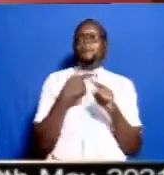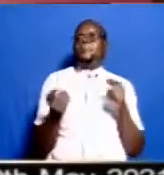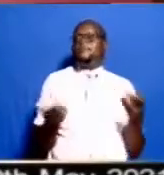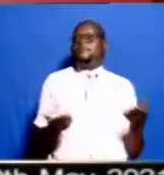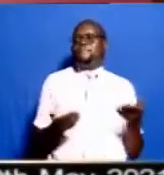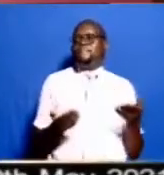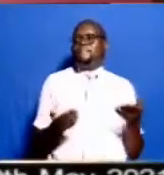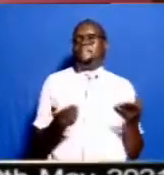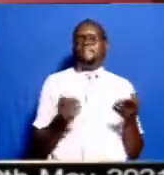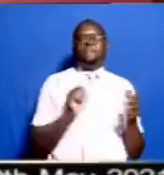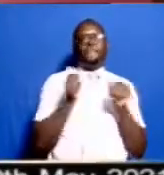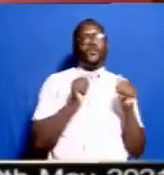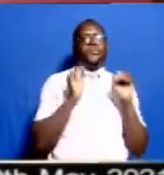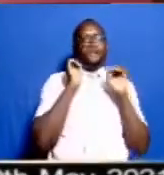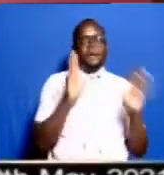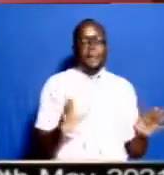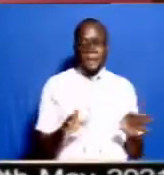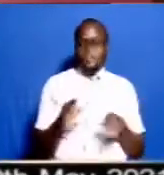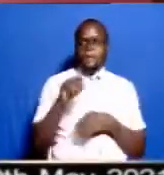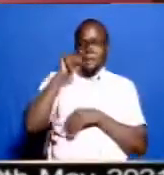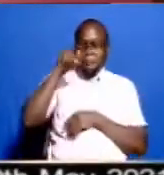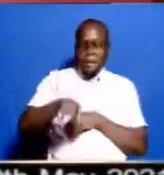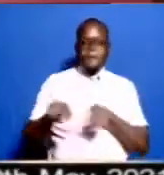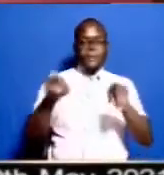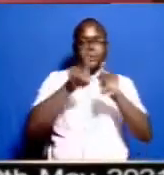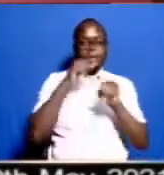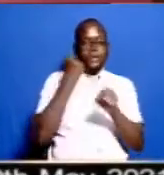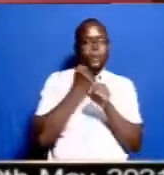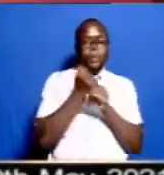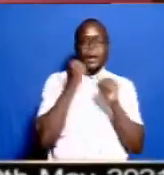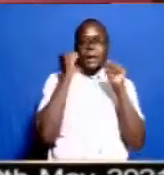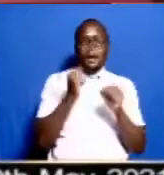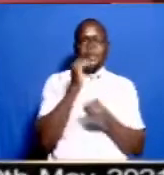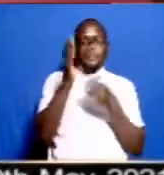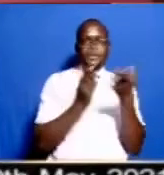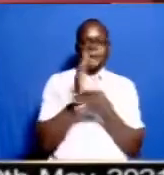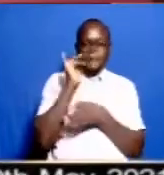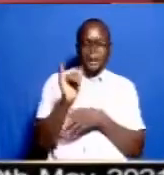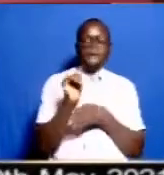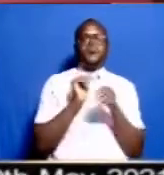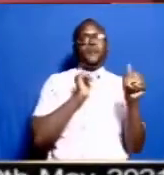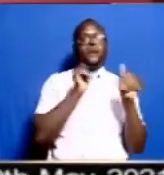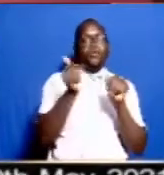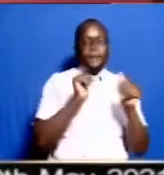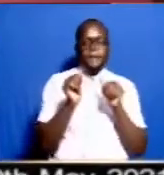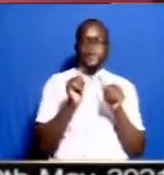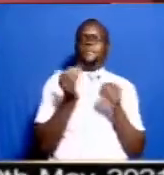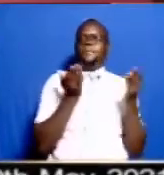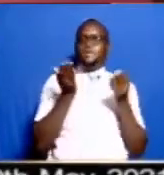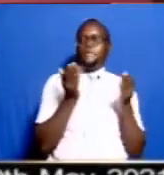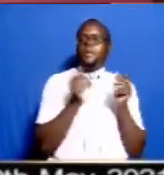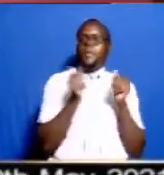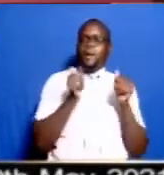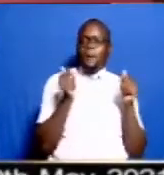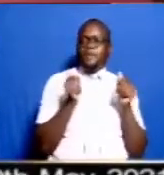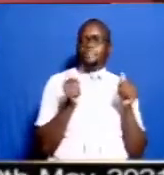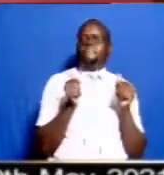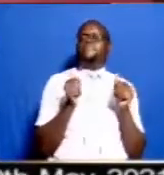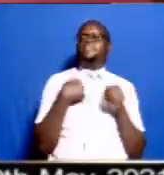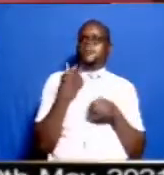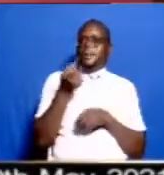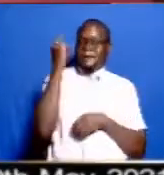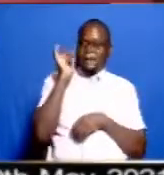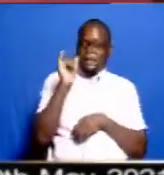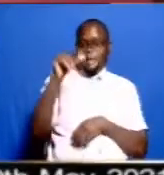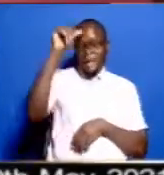which where they are not competitive. So they have to also work hard to ensure that they are competitive, that their service is up to key, and to understand